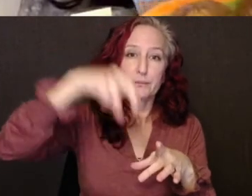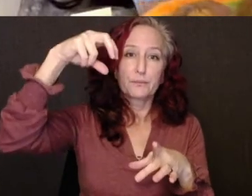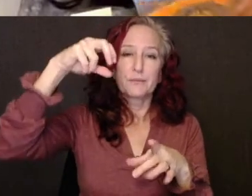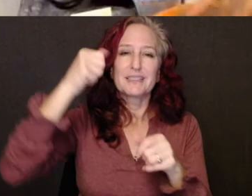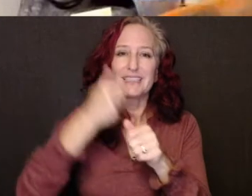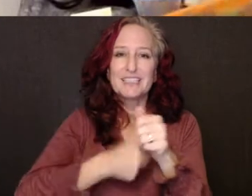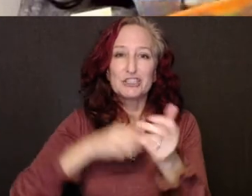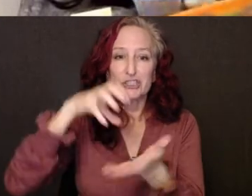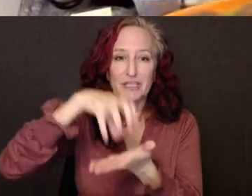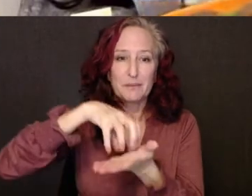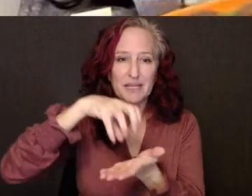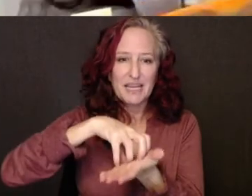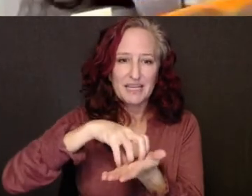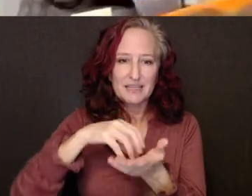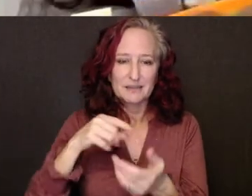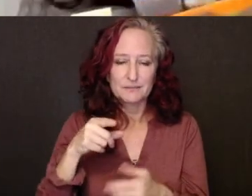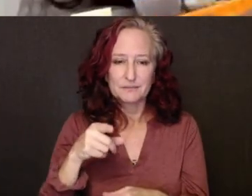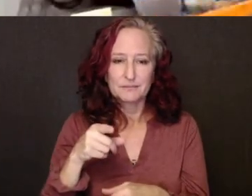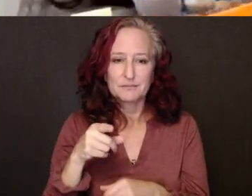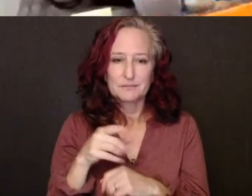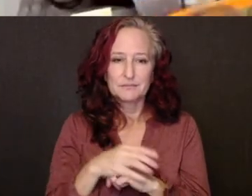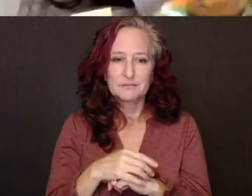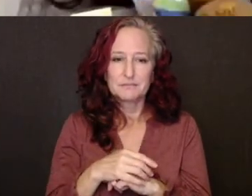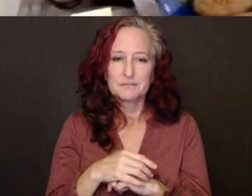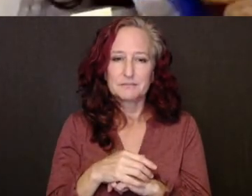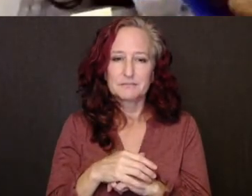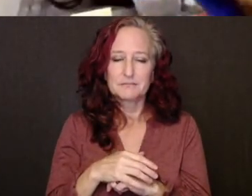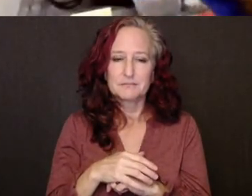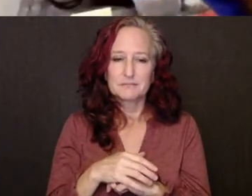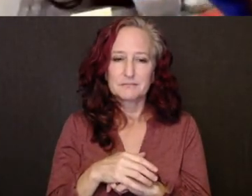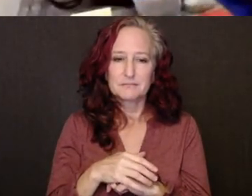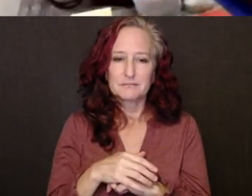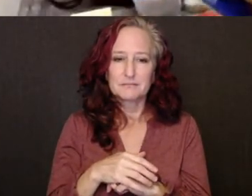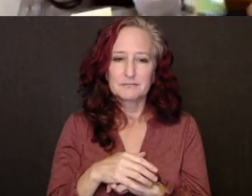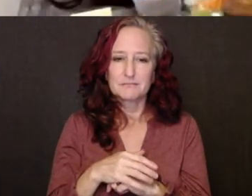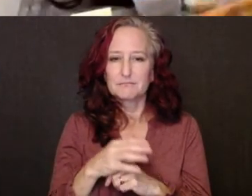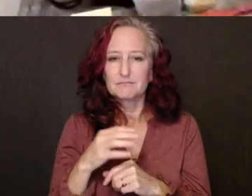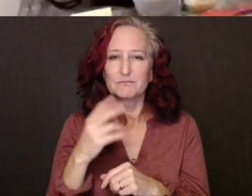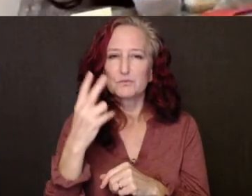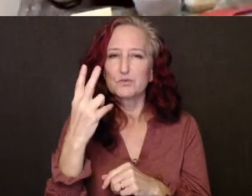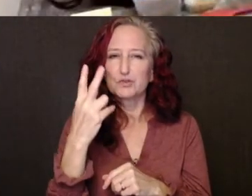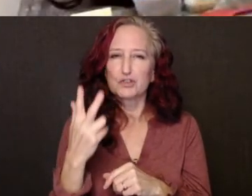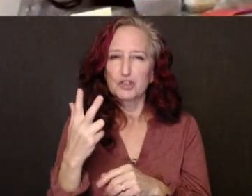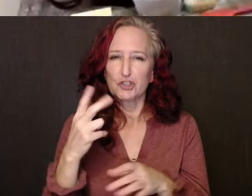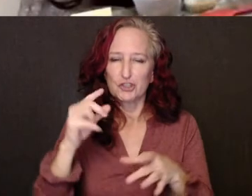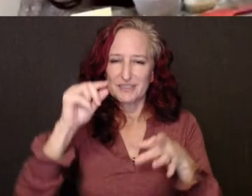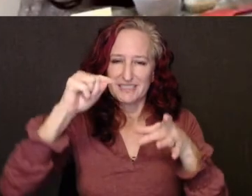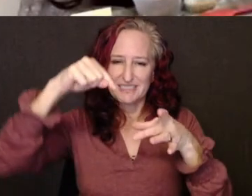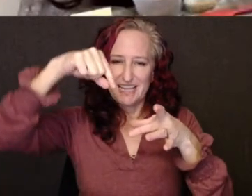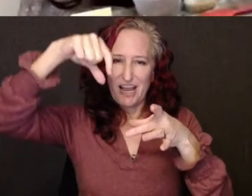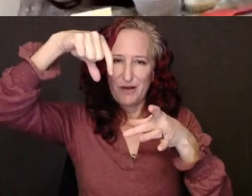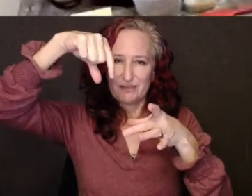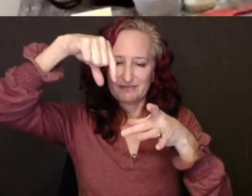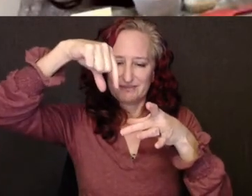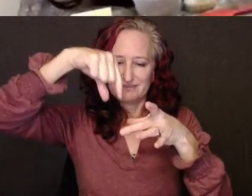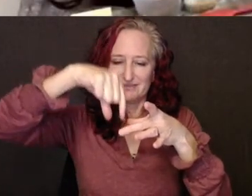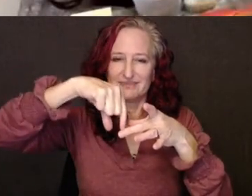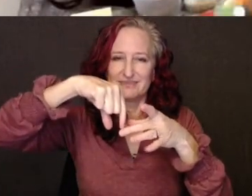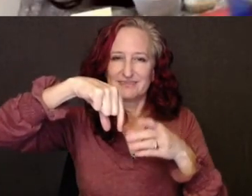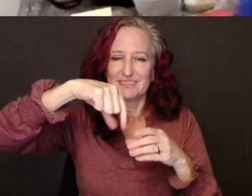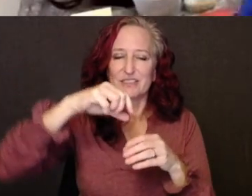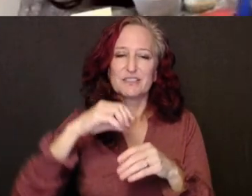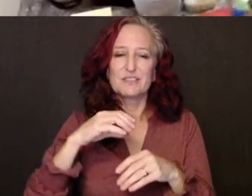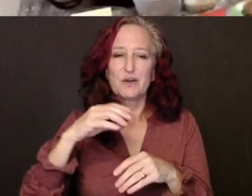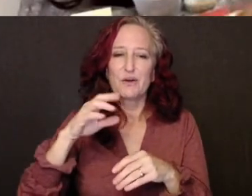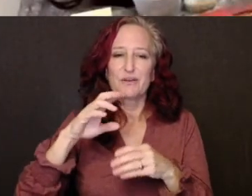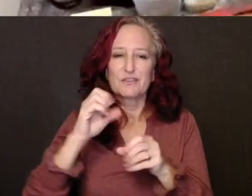frosting. I didn't fill these, but I won't have time to show you. You would go through and core, this is an apple corer,